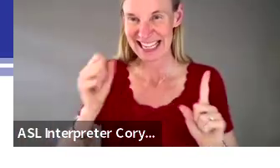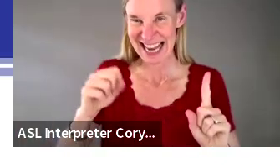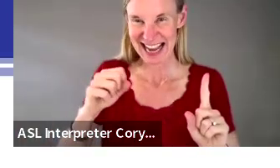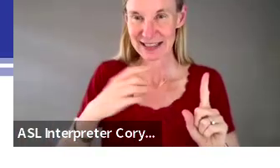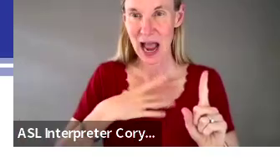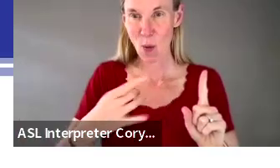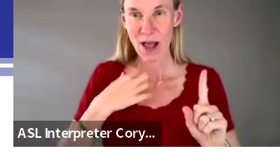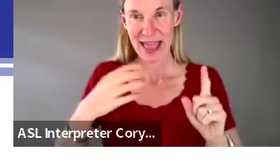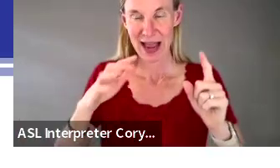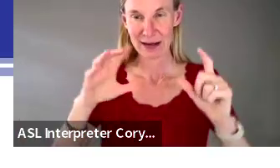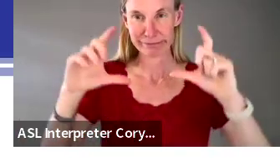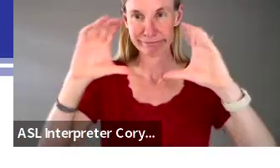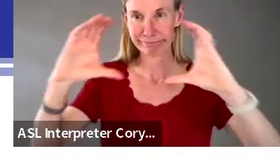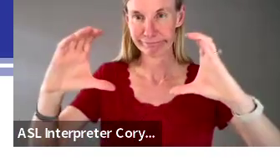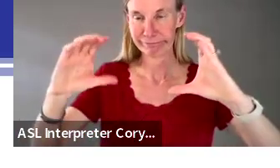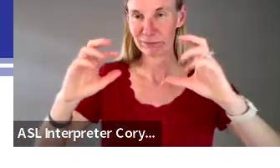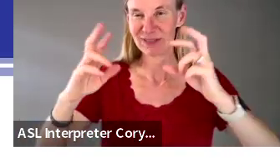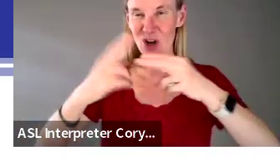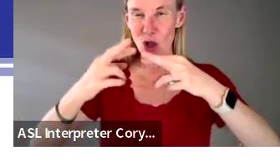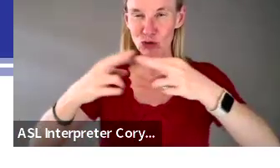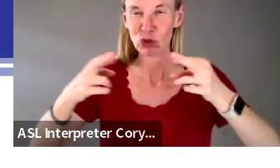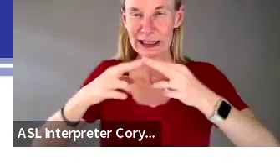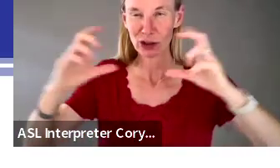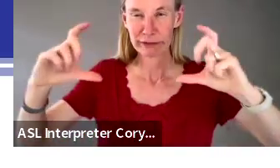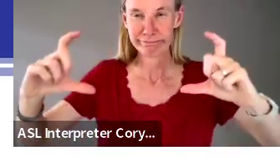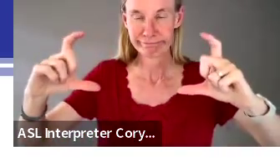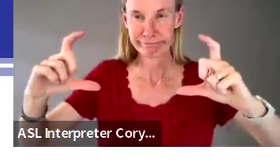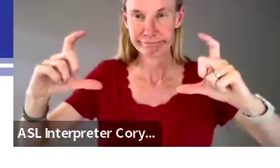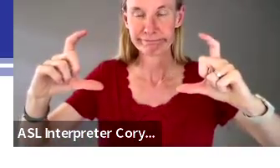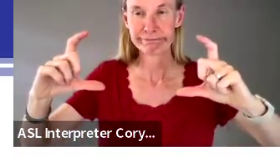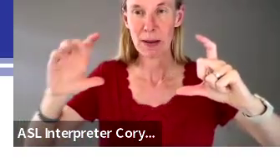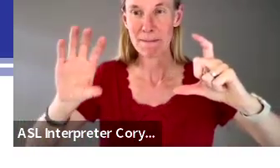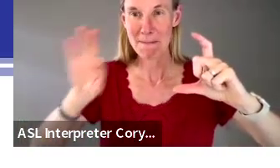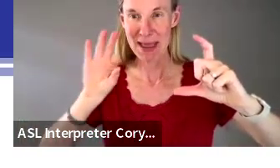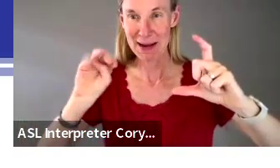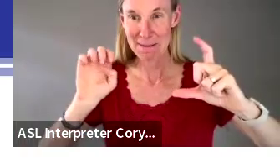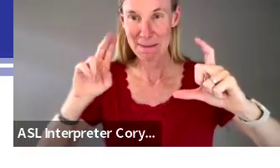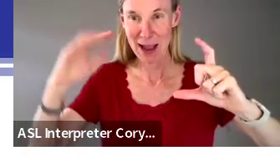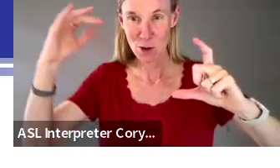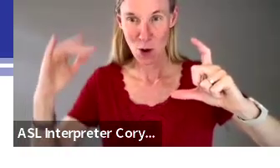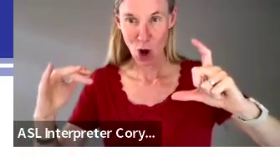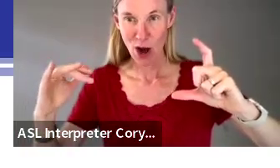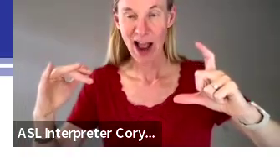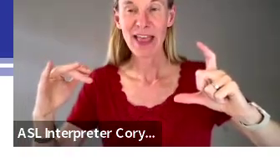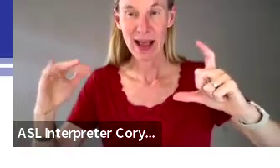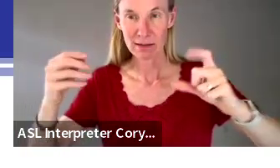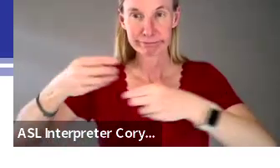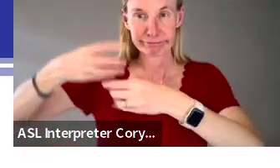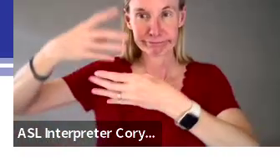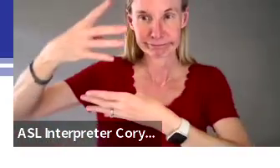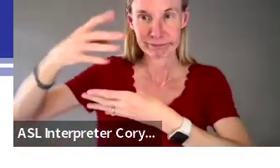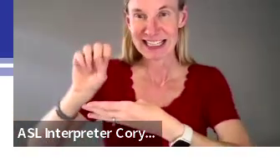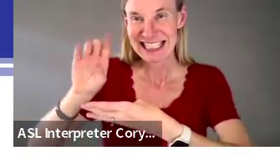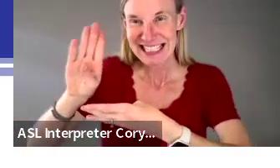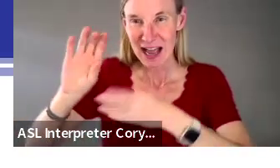want this region of the menu bar, then will it go into the subcategories of